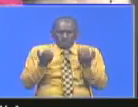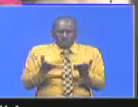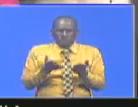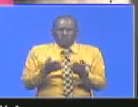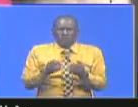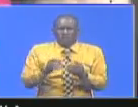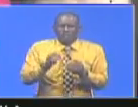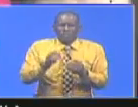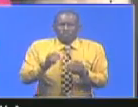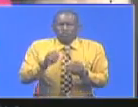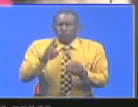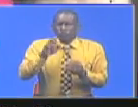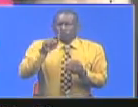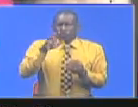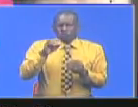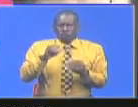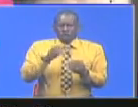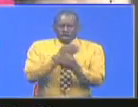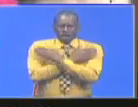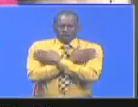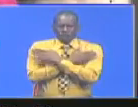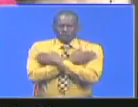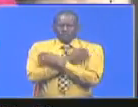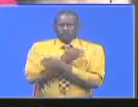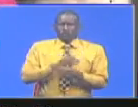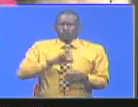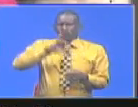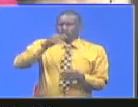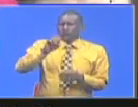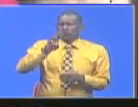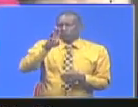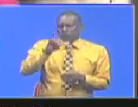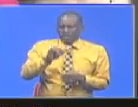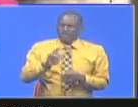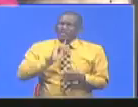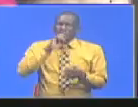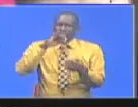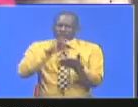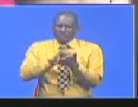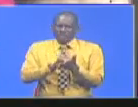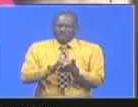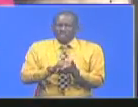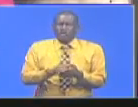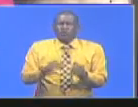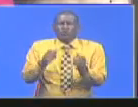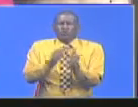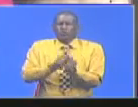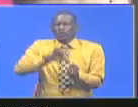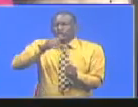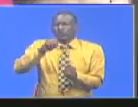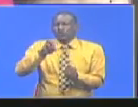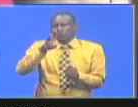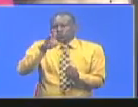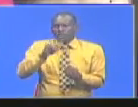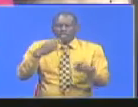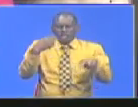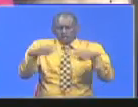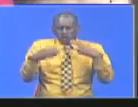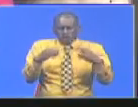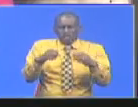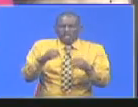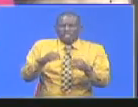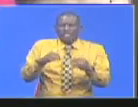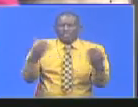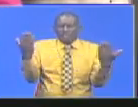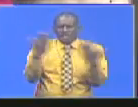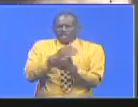Chelang'at Ruto, a friend of Joseph Jowie Irungu, said that she was with him in a restaurant on the night that Monica